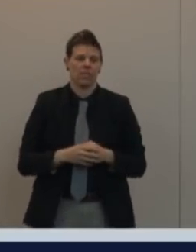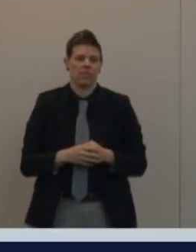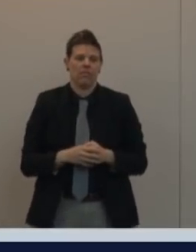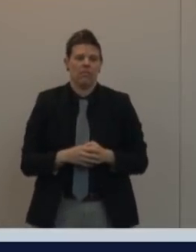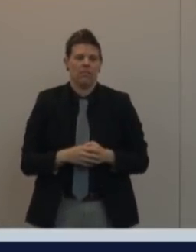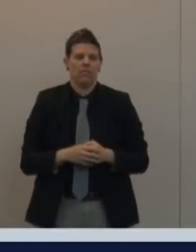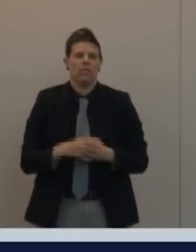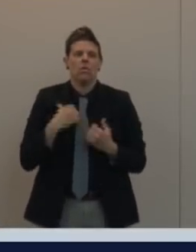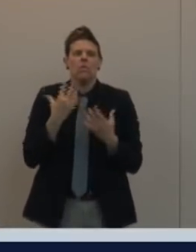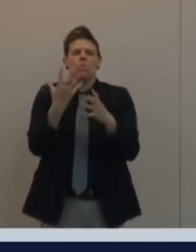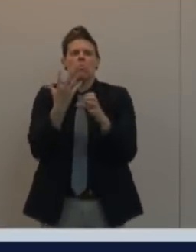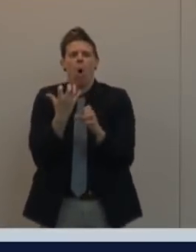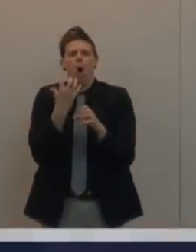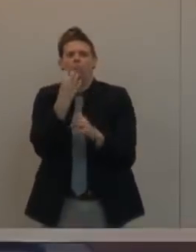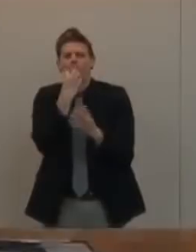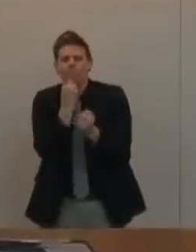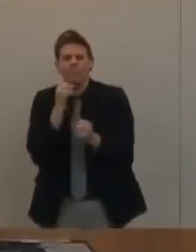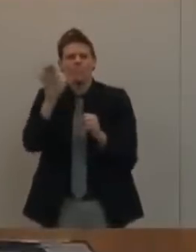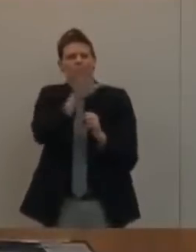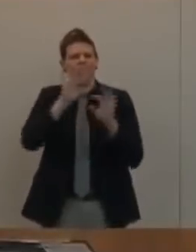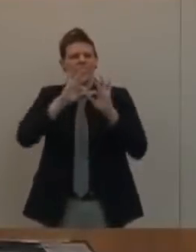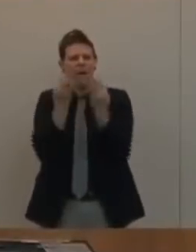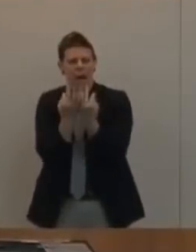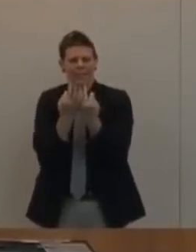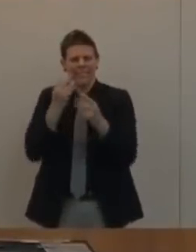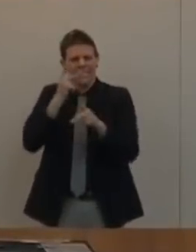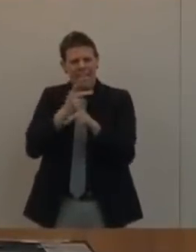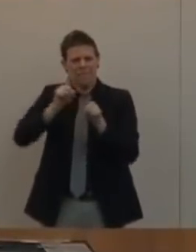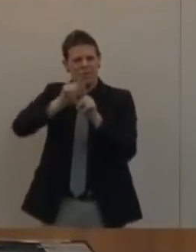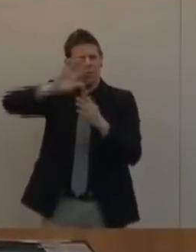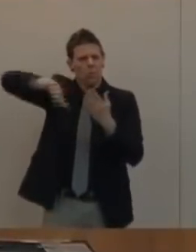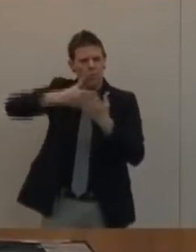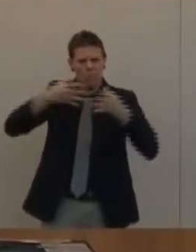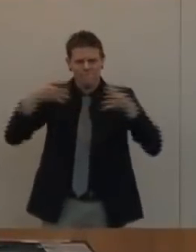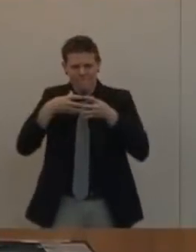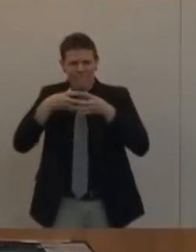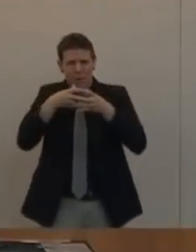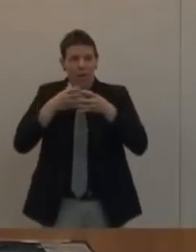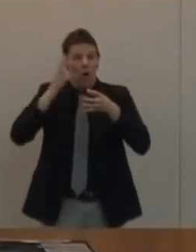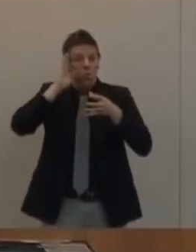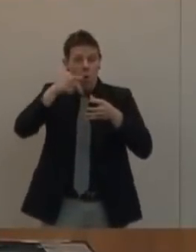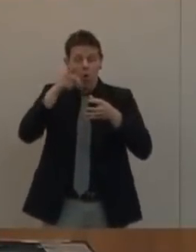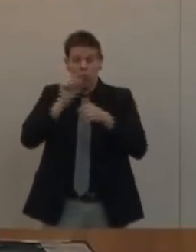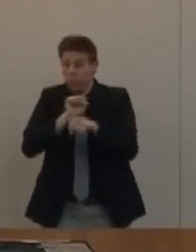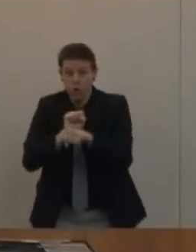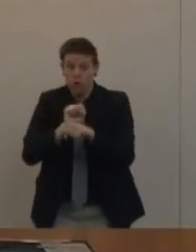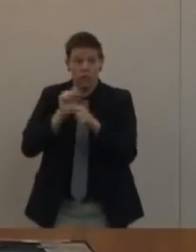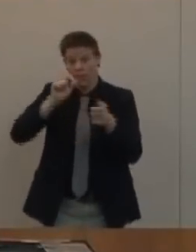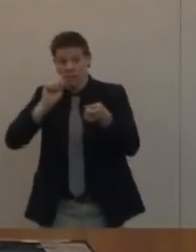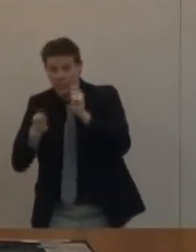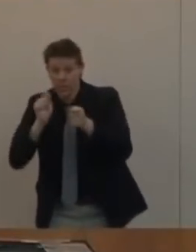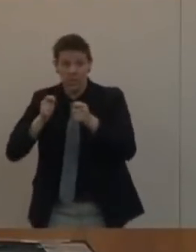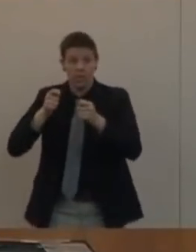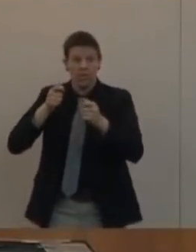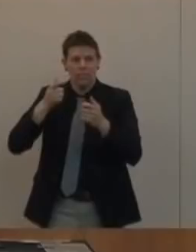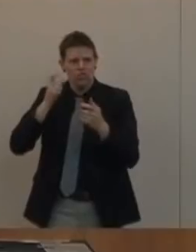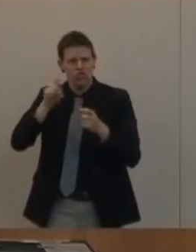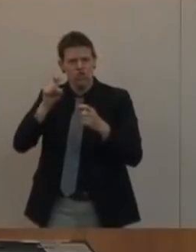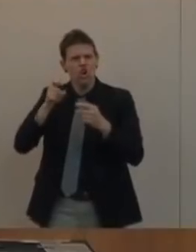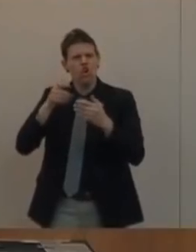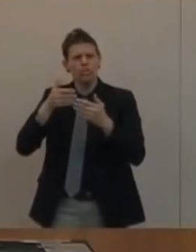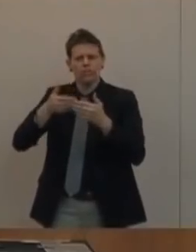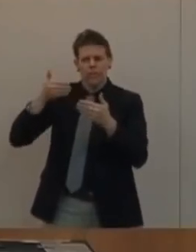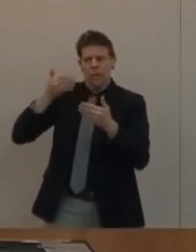degree possible when they have an unexpected change in employment. So these systems are a